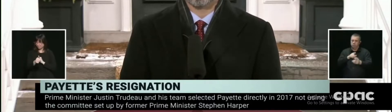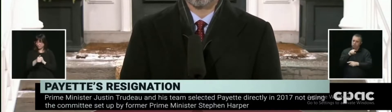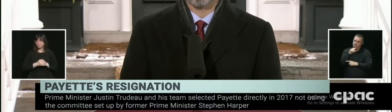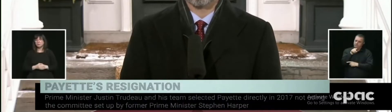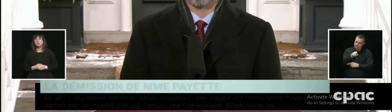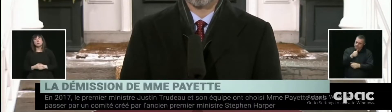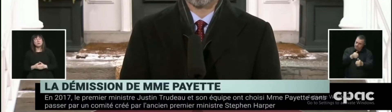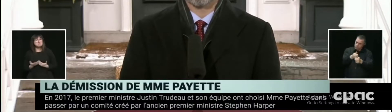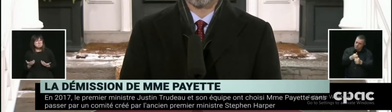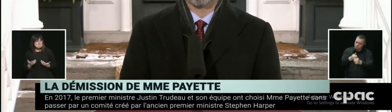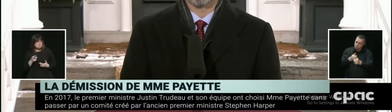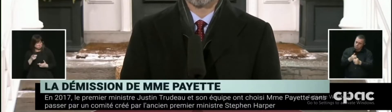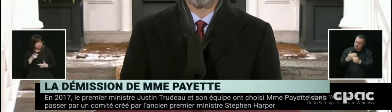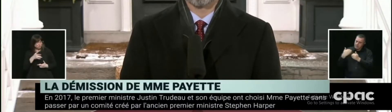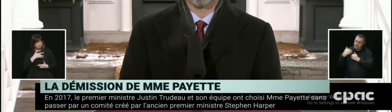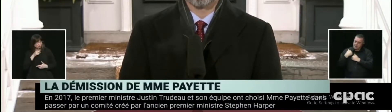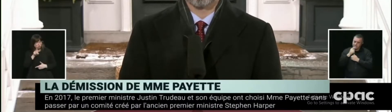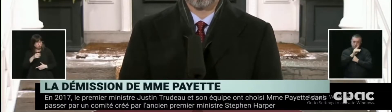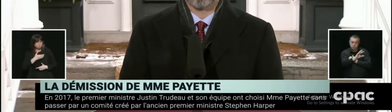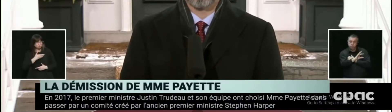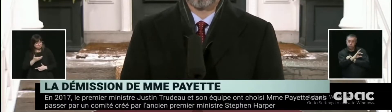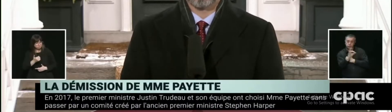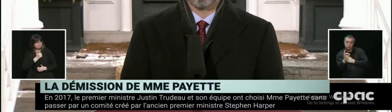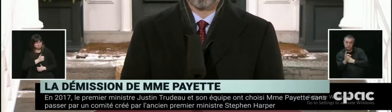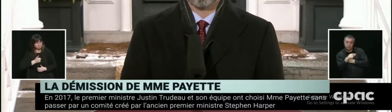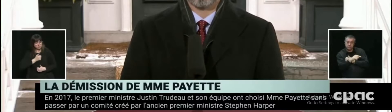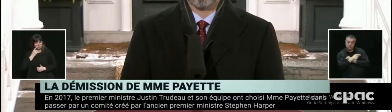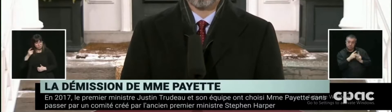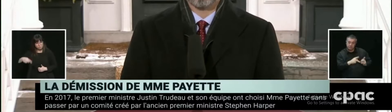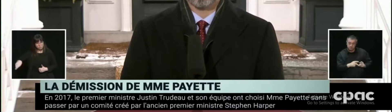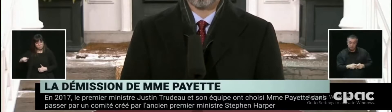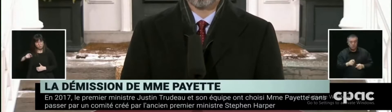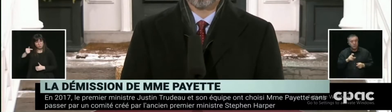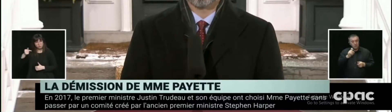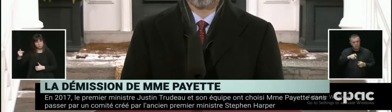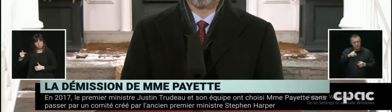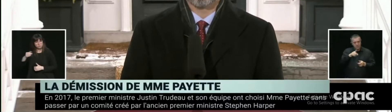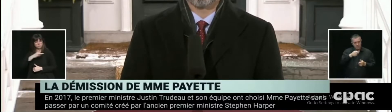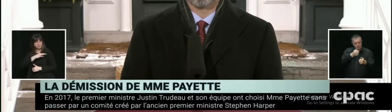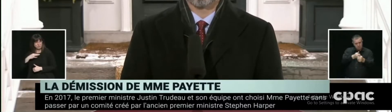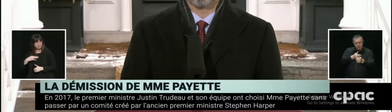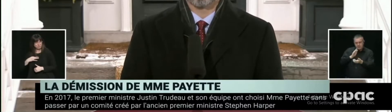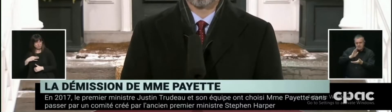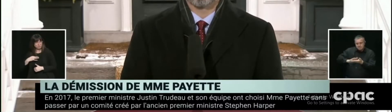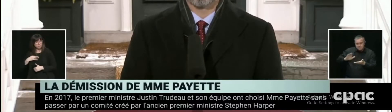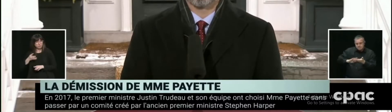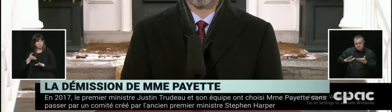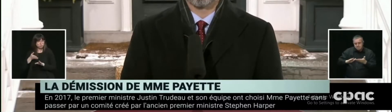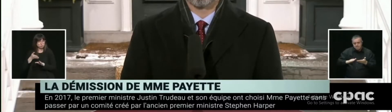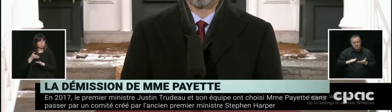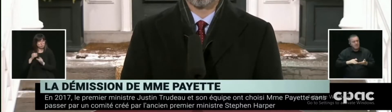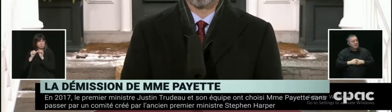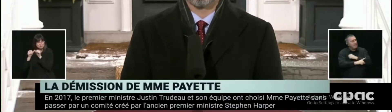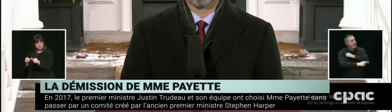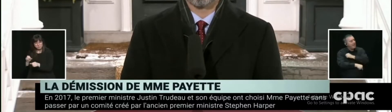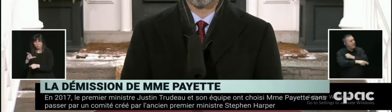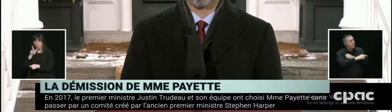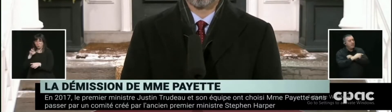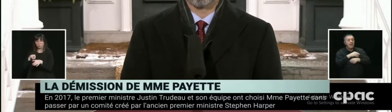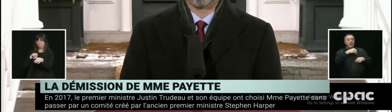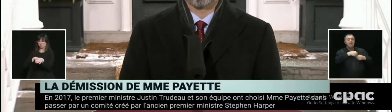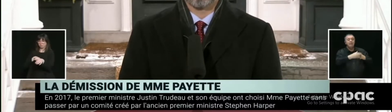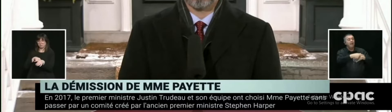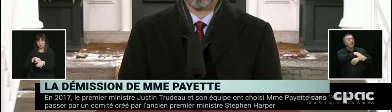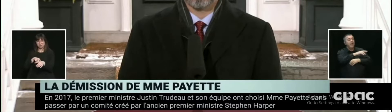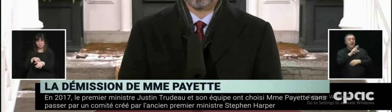do you owe an apology to the workers at Rideau Hall, past and present, who suffered in that workplace?